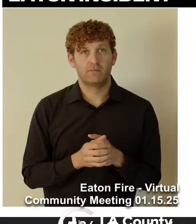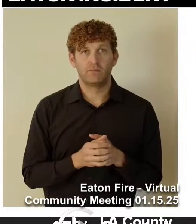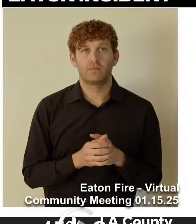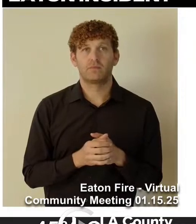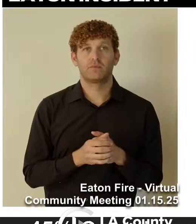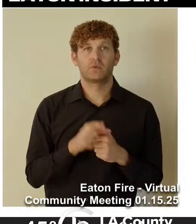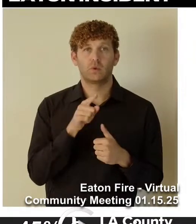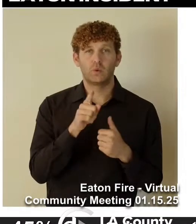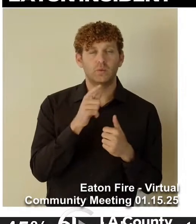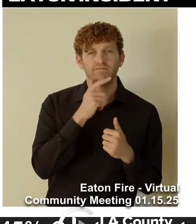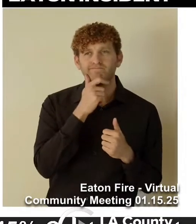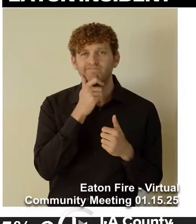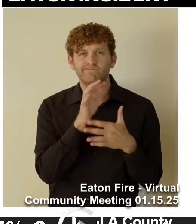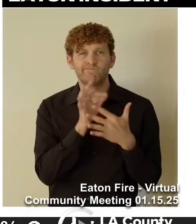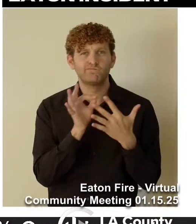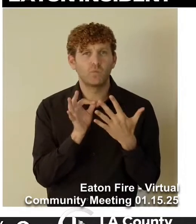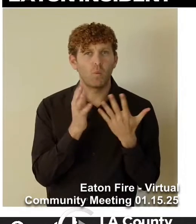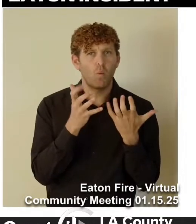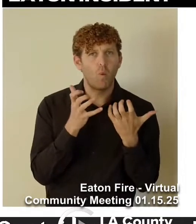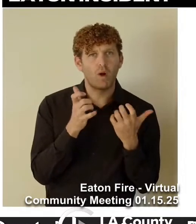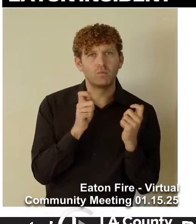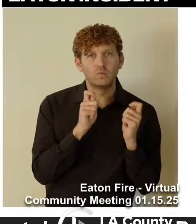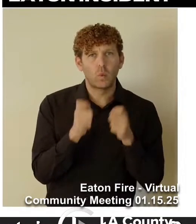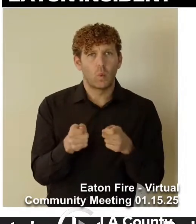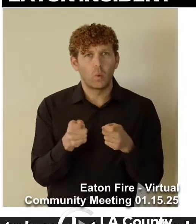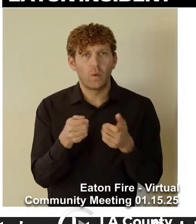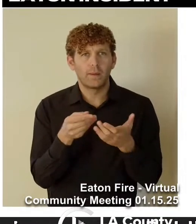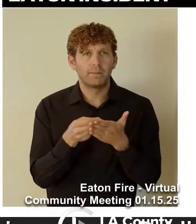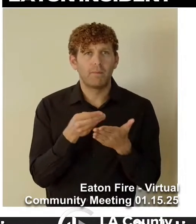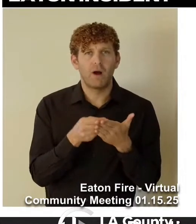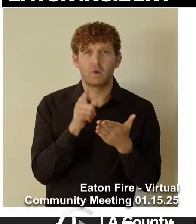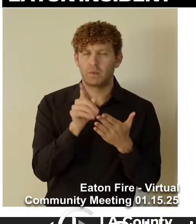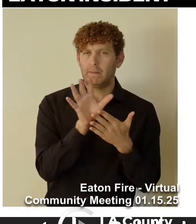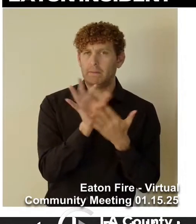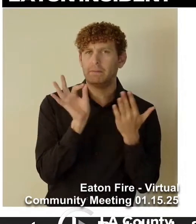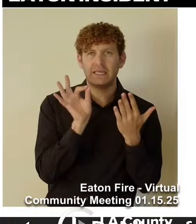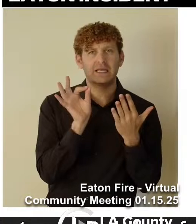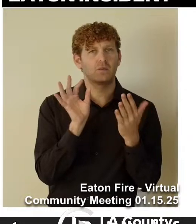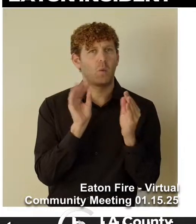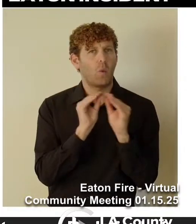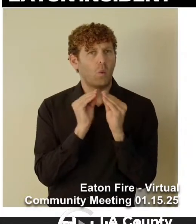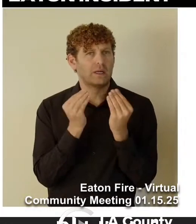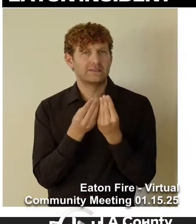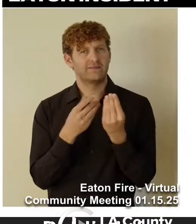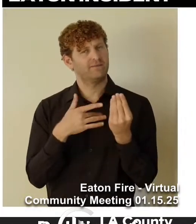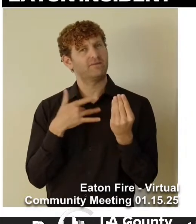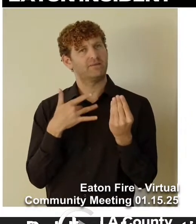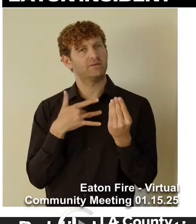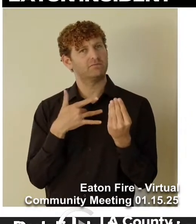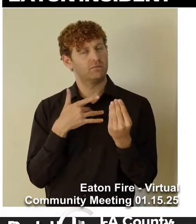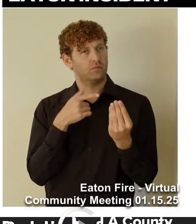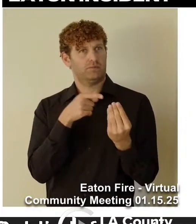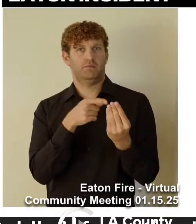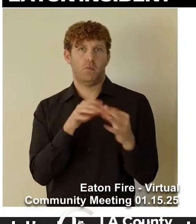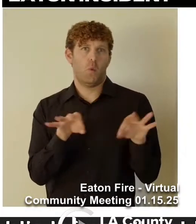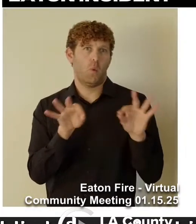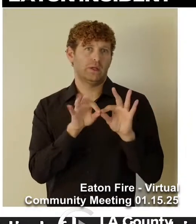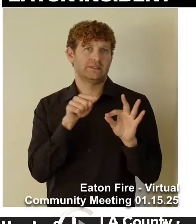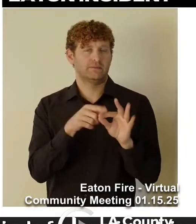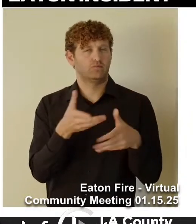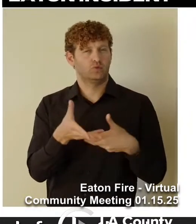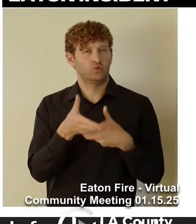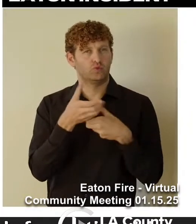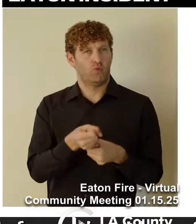to donate to the organization or cause of your choice, ensure that it is a trusted, verified